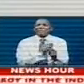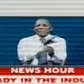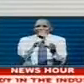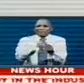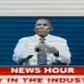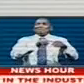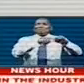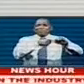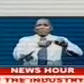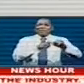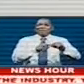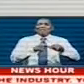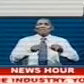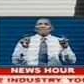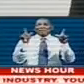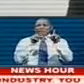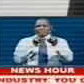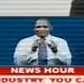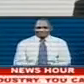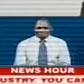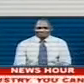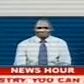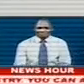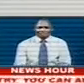part of the implementation of the licensing issue.